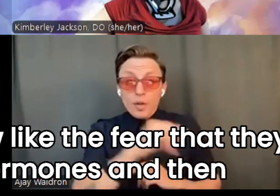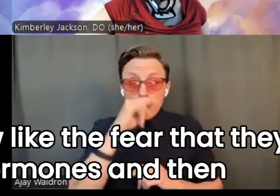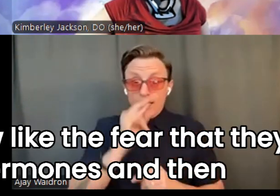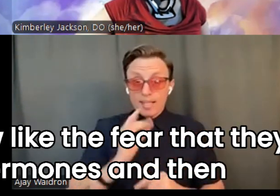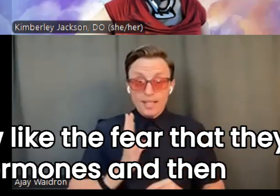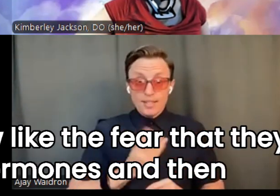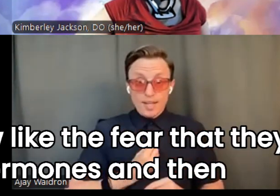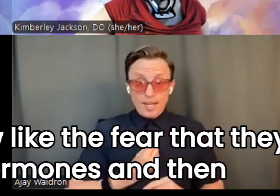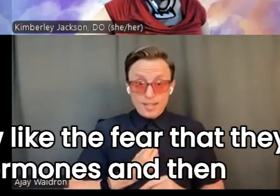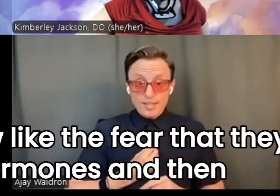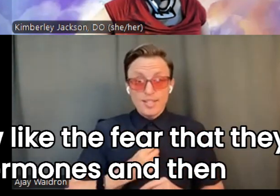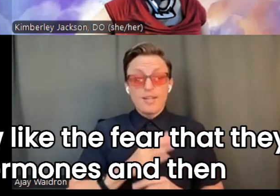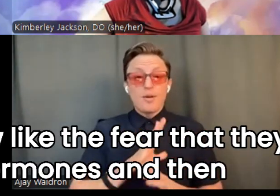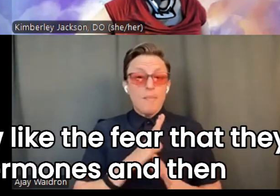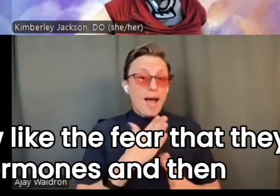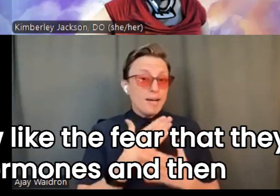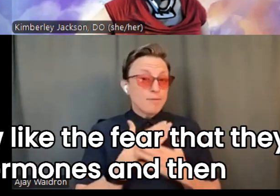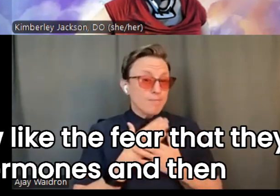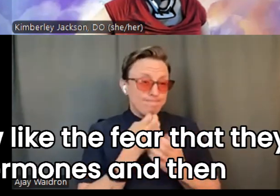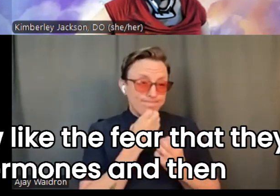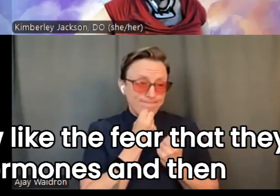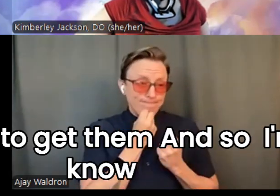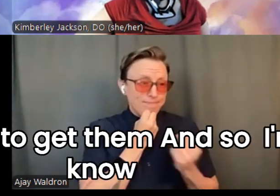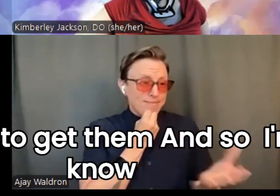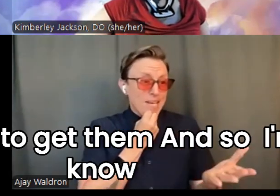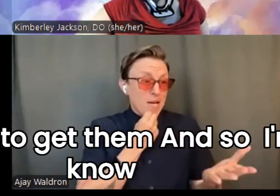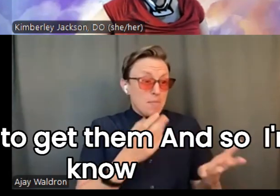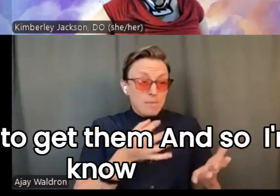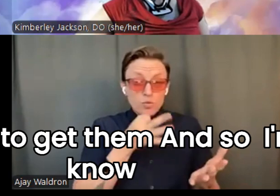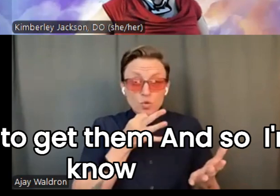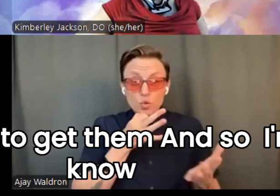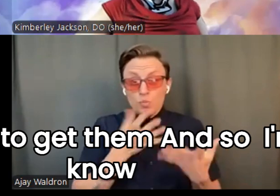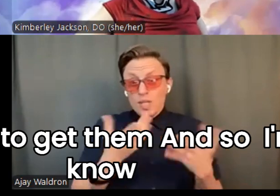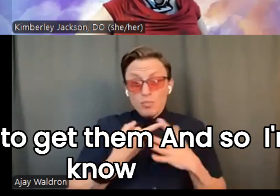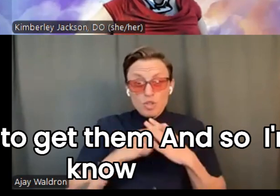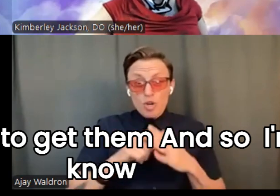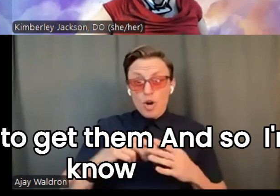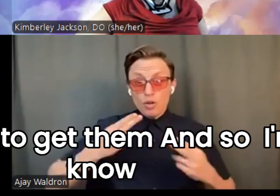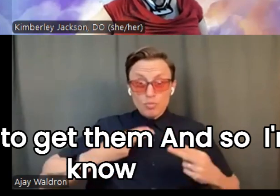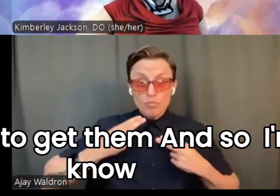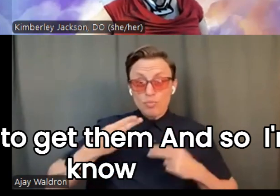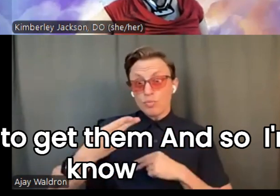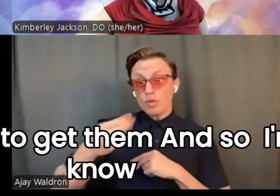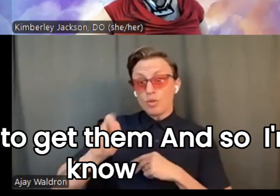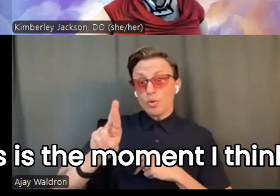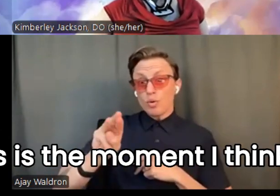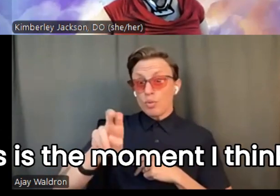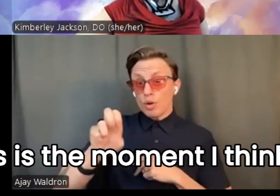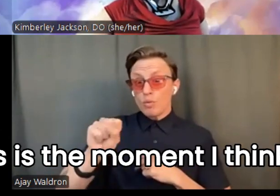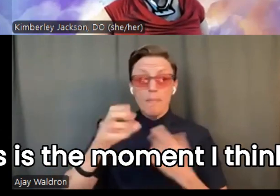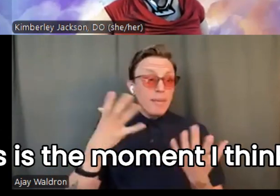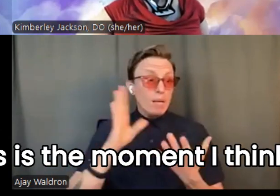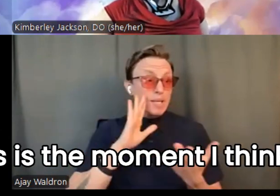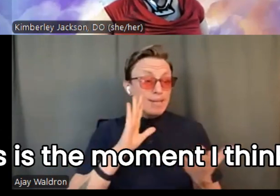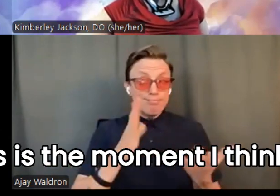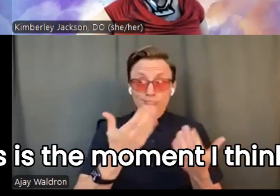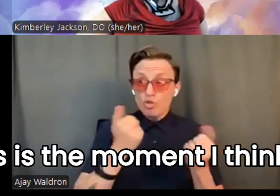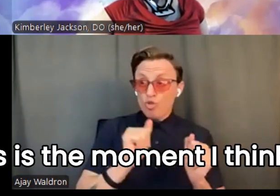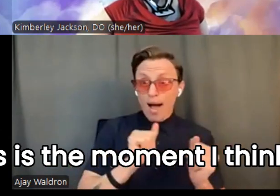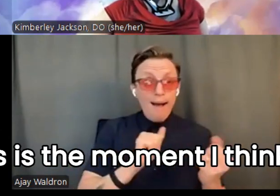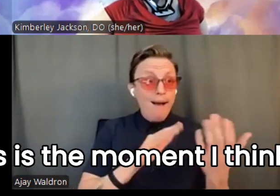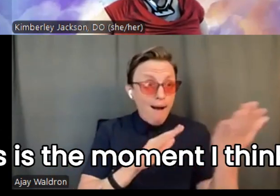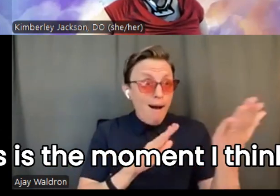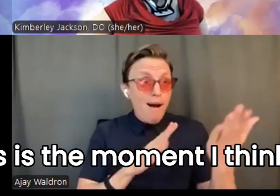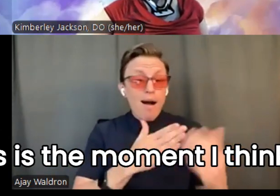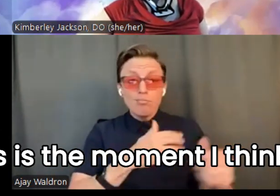phoenix, and like the fear that they'll start hormones and then not be able to get them. And so I'm it's that this is